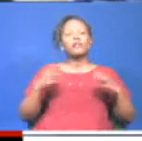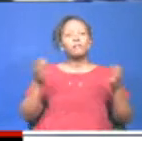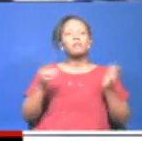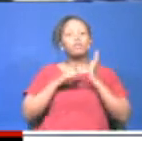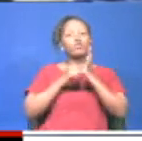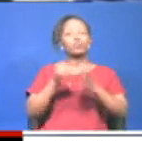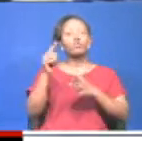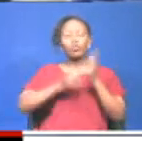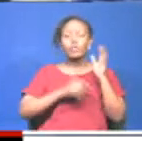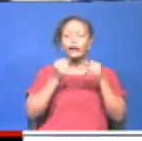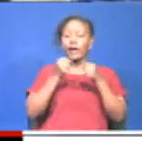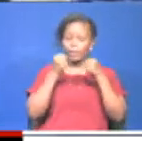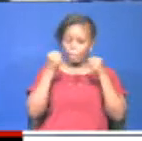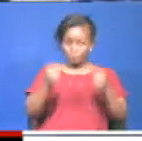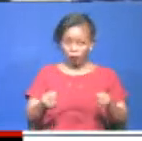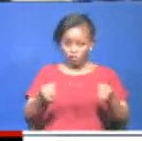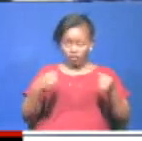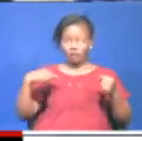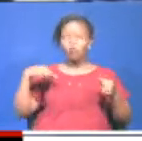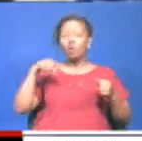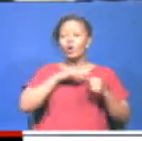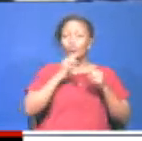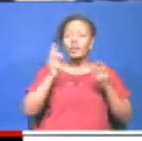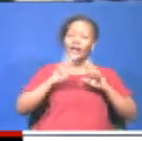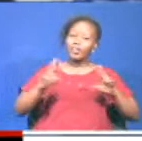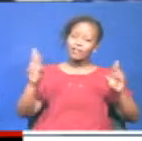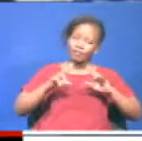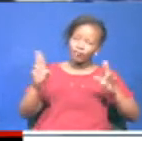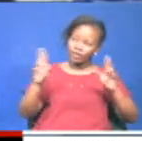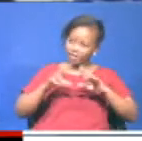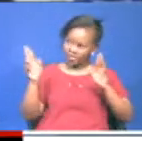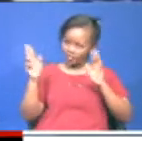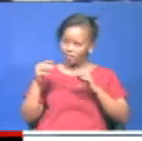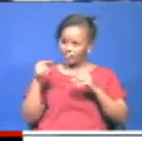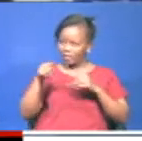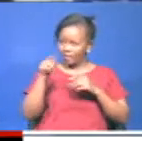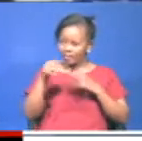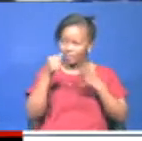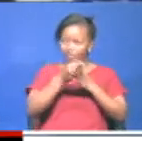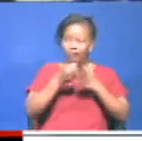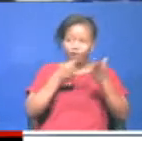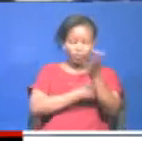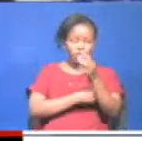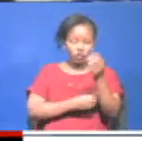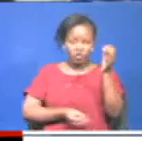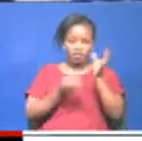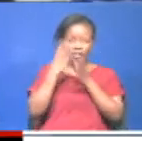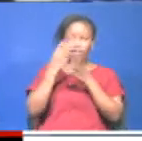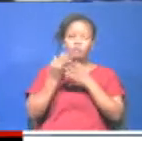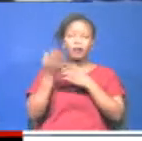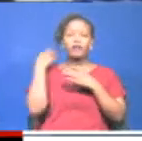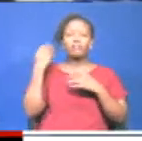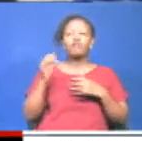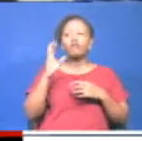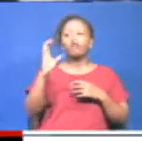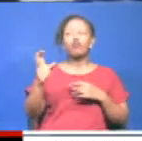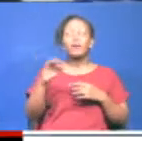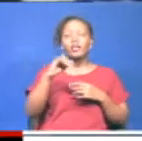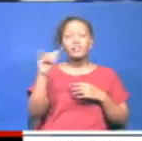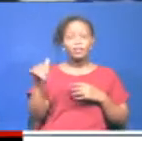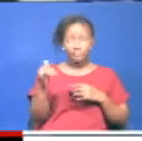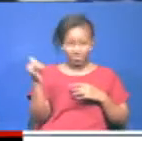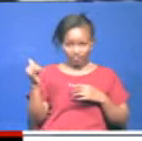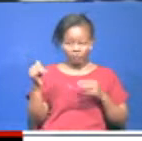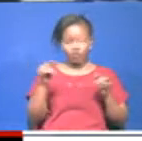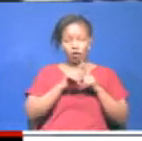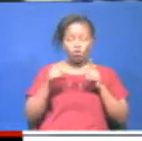are ready as Anyare Mkule Law and Justice Foundation, a foundation started by the former Justice Anyare Mkule. We are ready to work